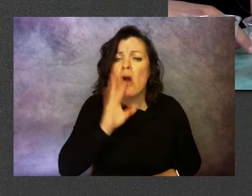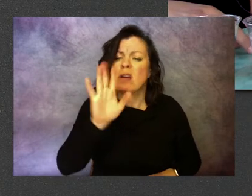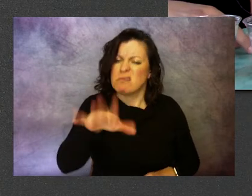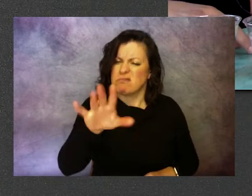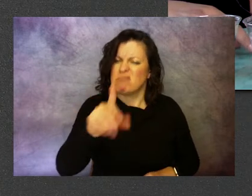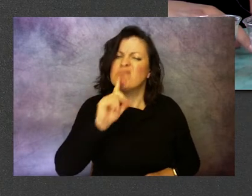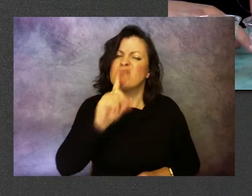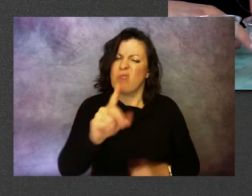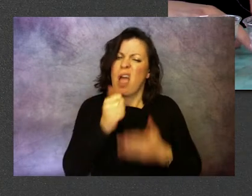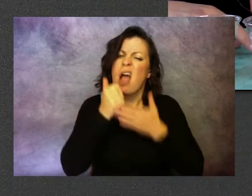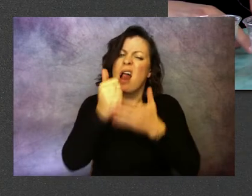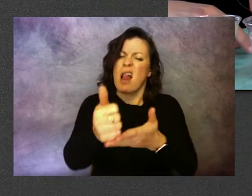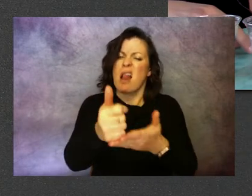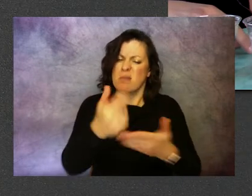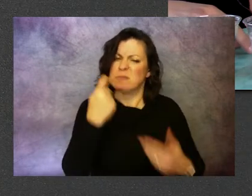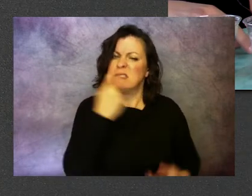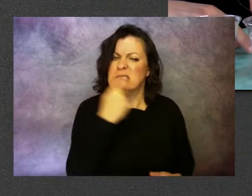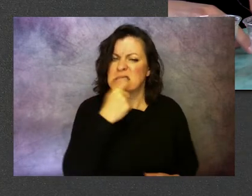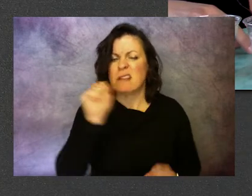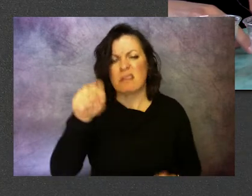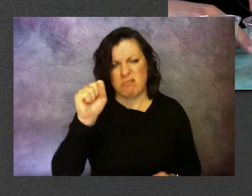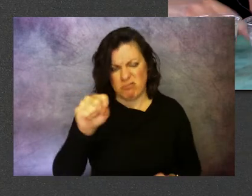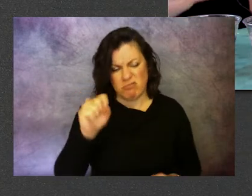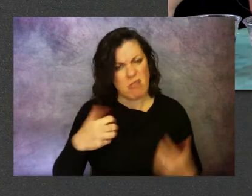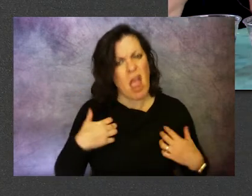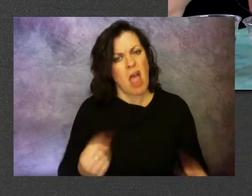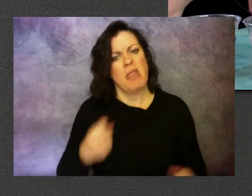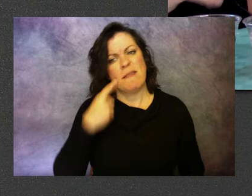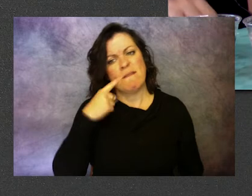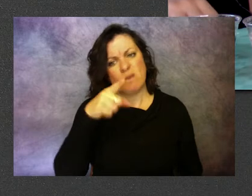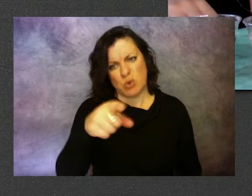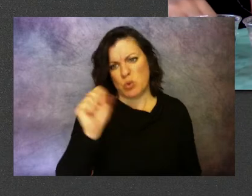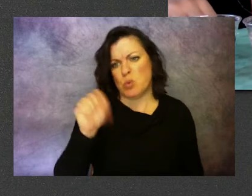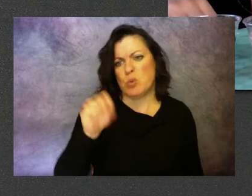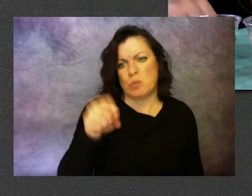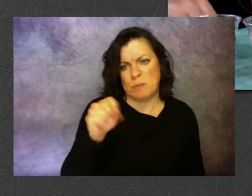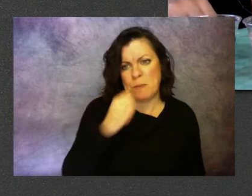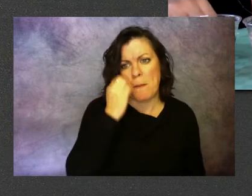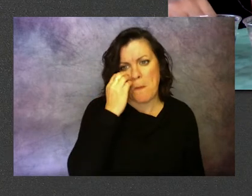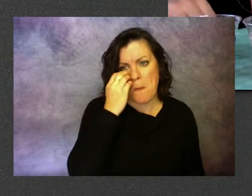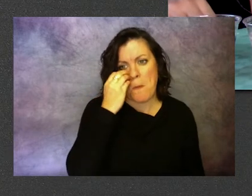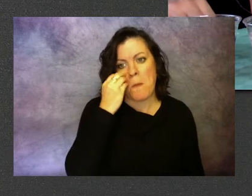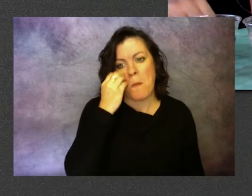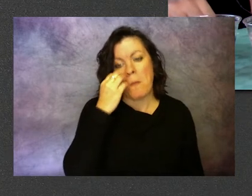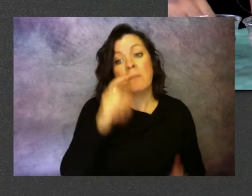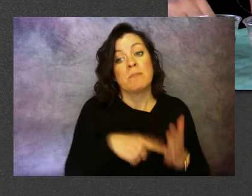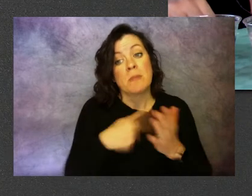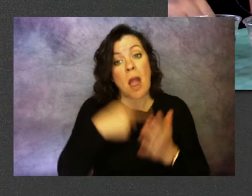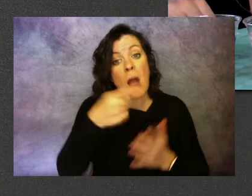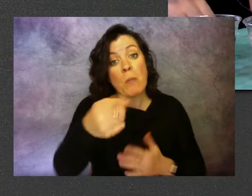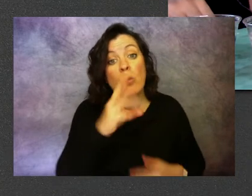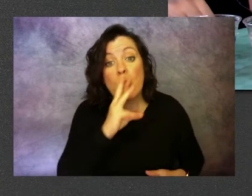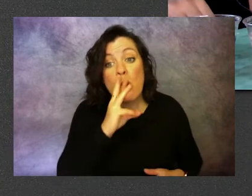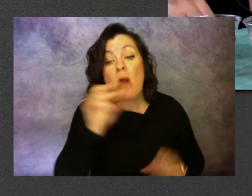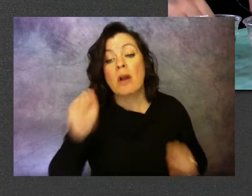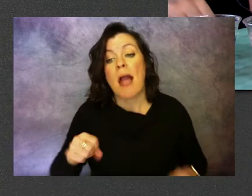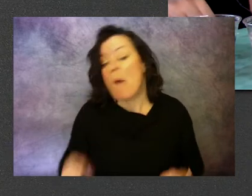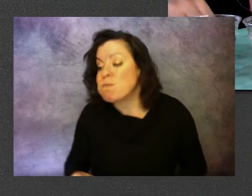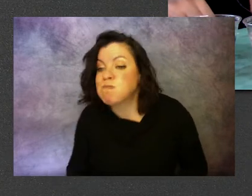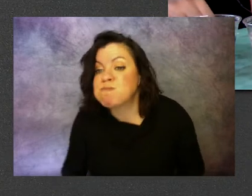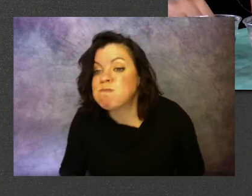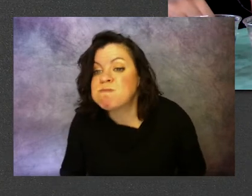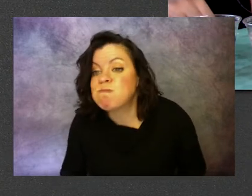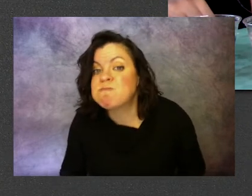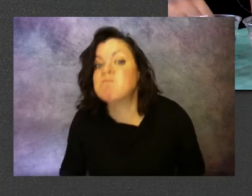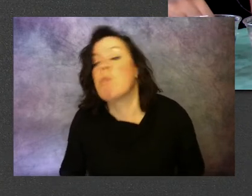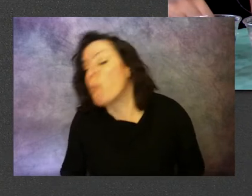good for your teeth? And you can help to rinse off your teeth, even if you can't get to a toothbrush right away.